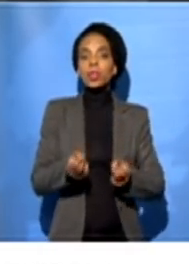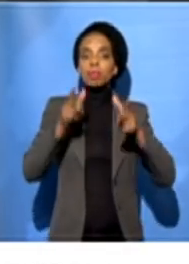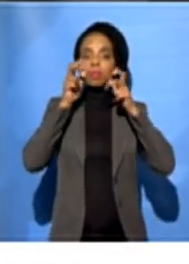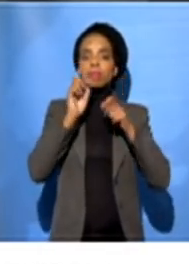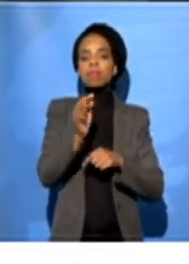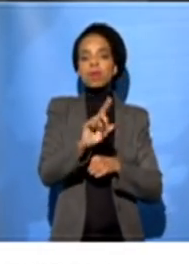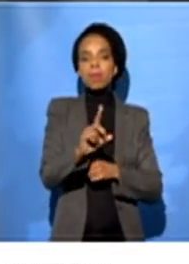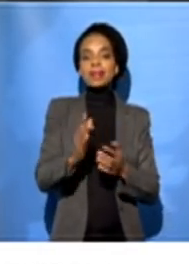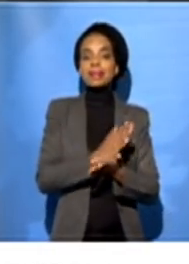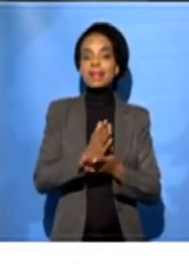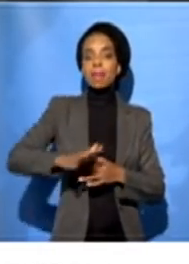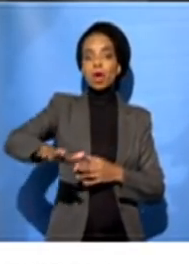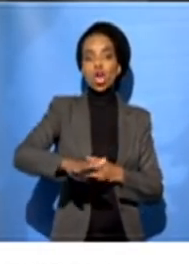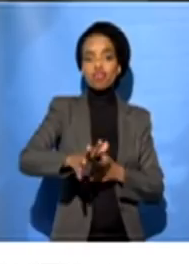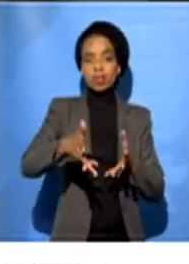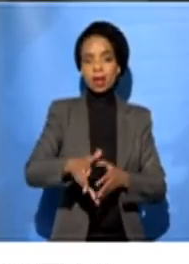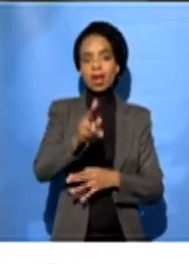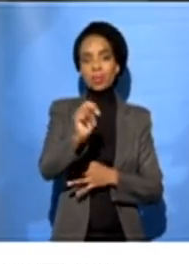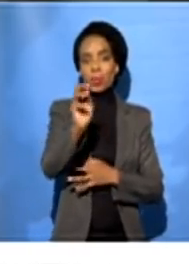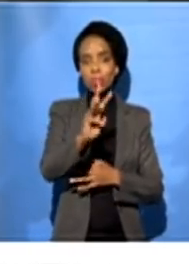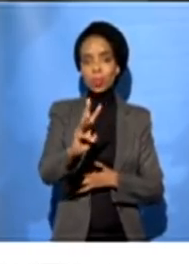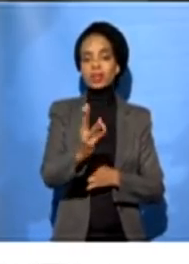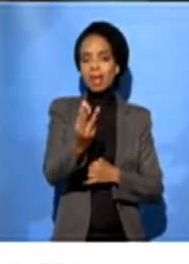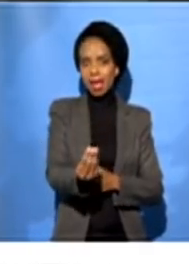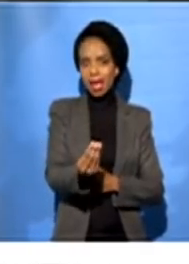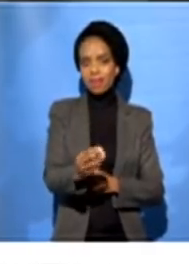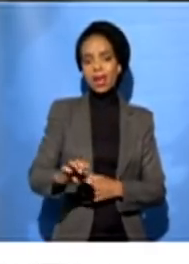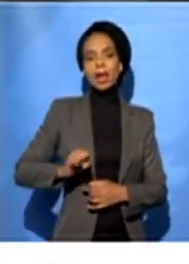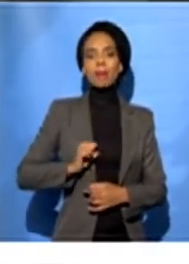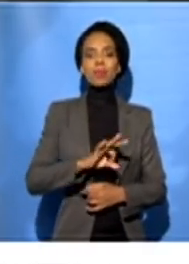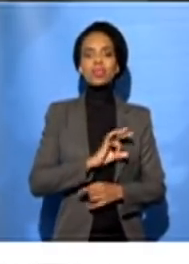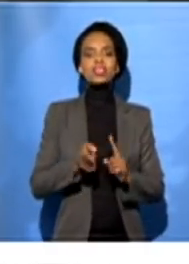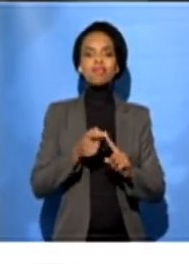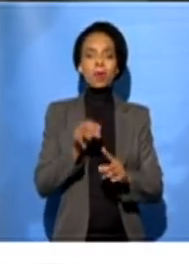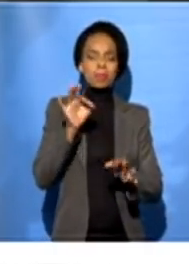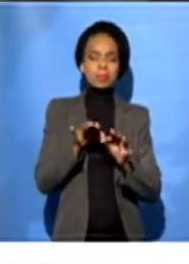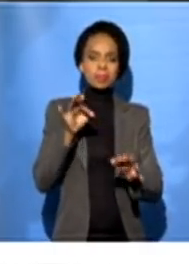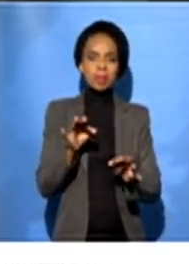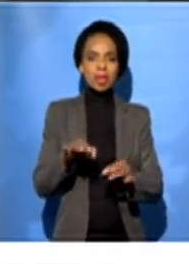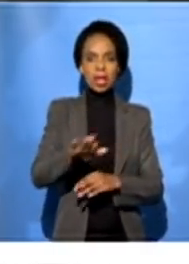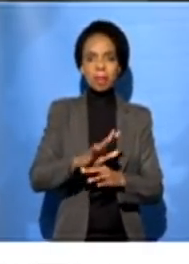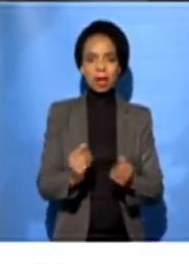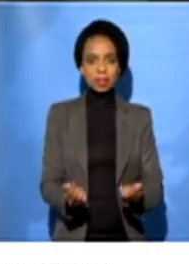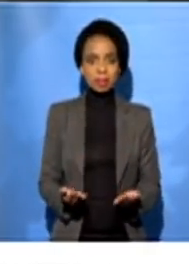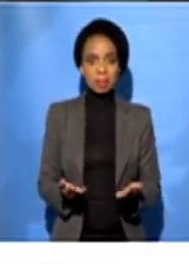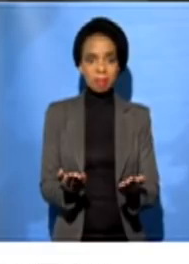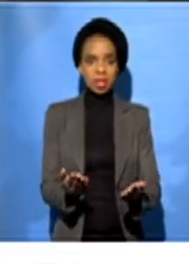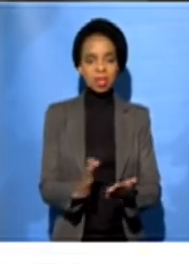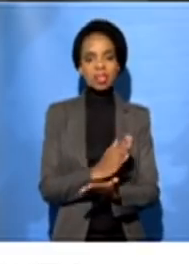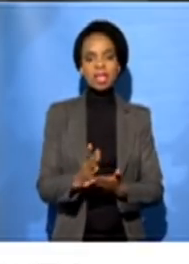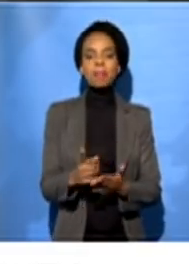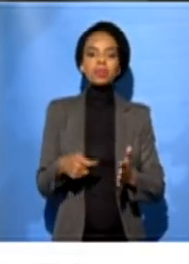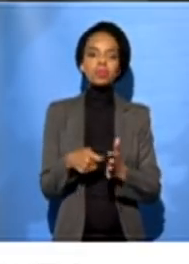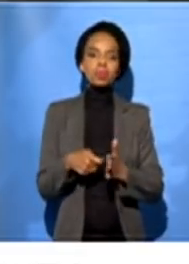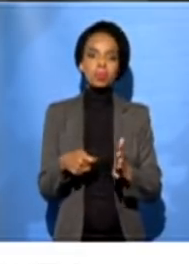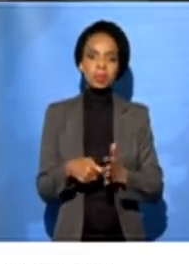In some areas of the northwest, there were employees of certain bakeries as well as chain supermarkets who